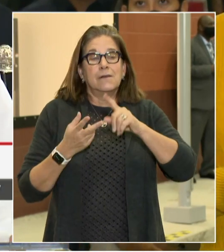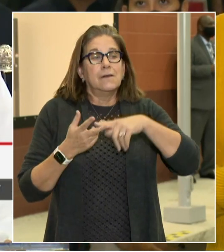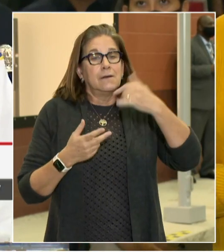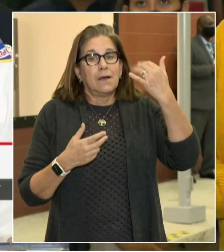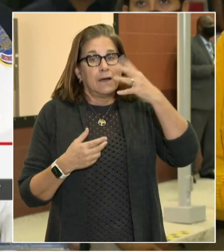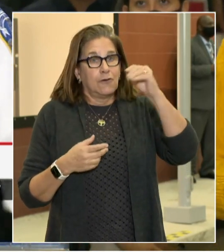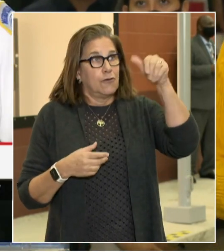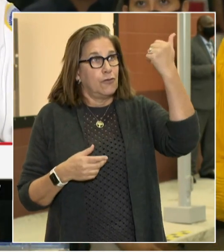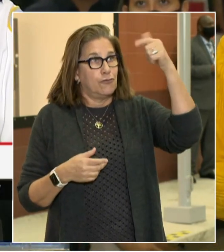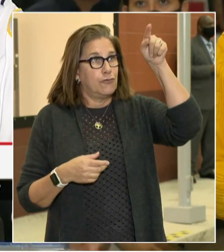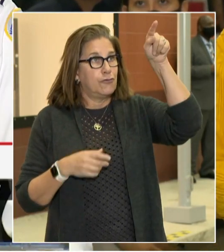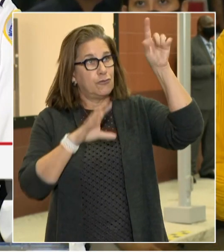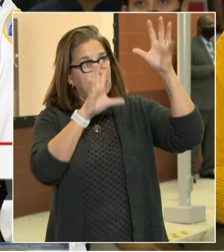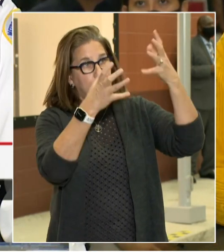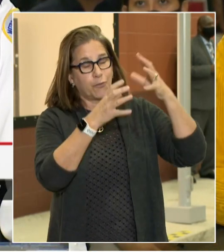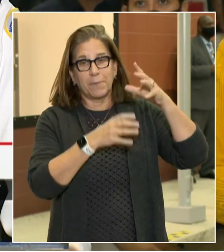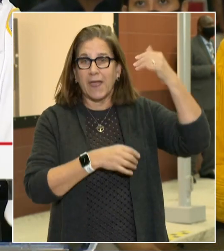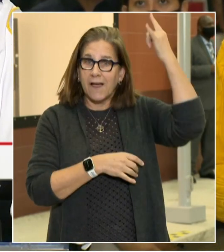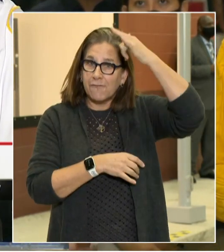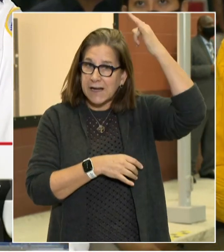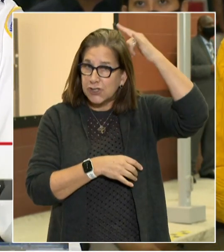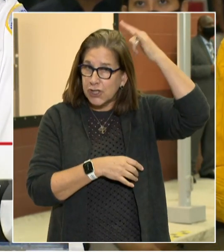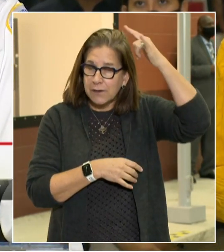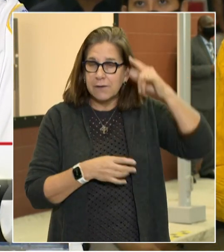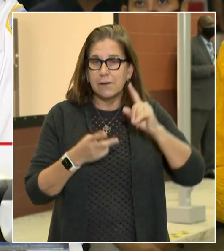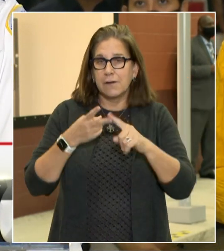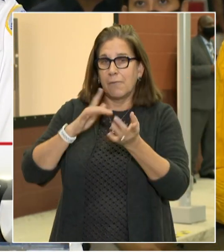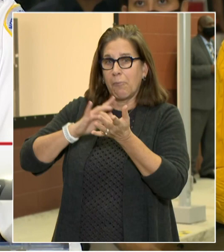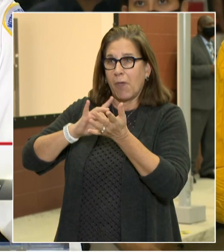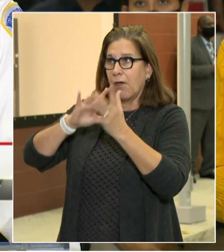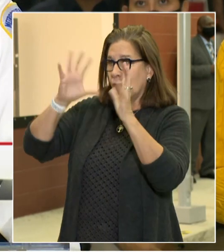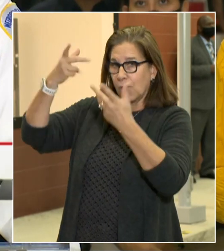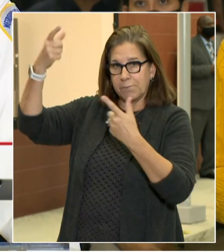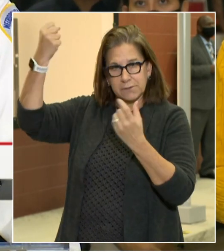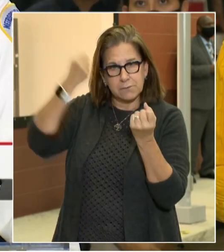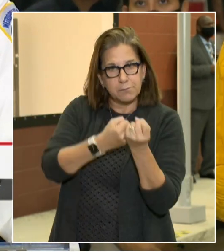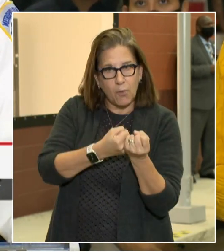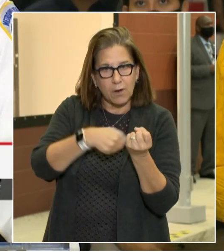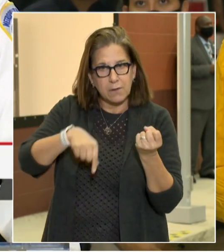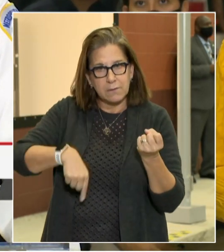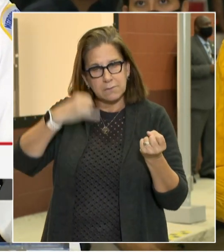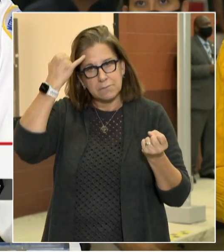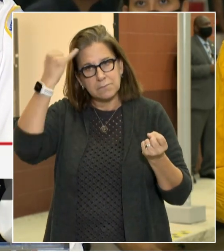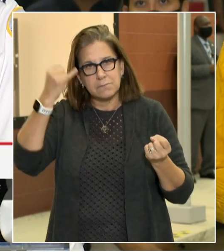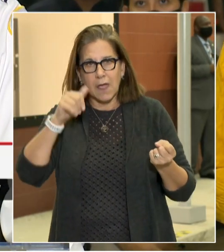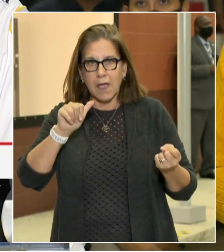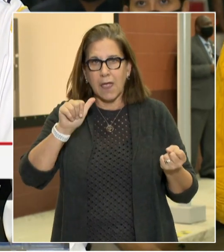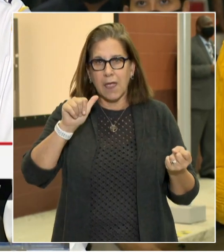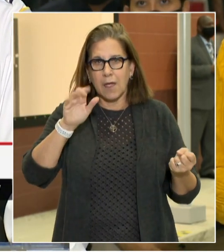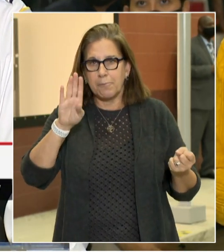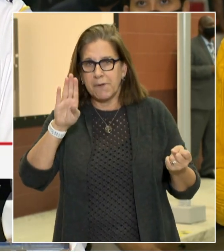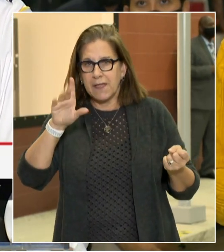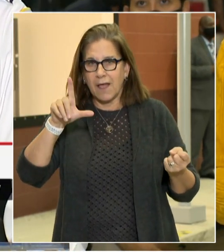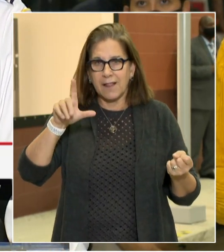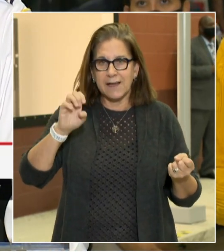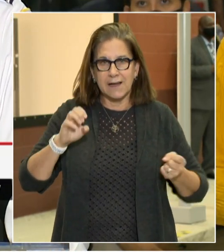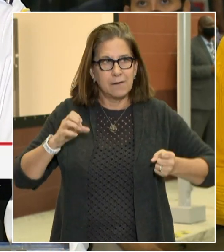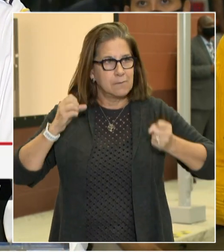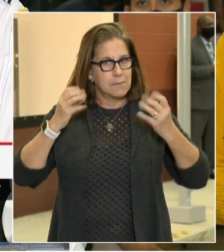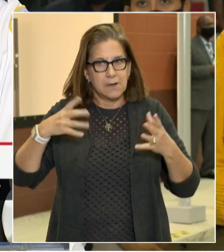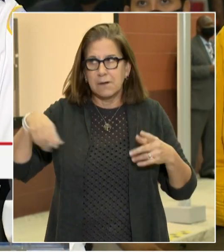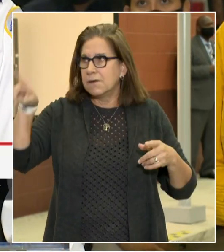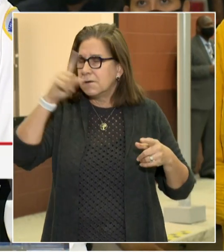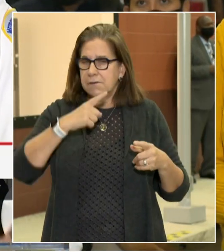the officer, I would have stepped in. But the reality is that intervening is often harder than not. It is a